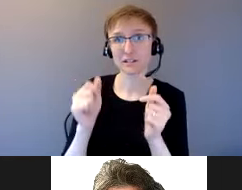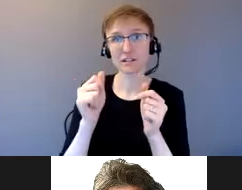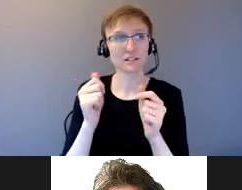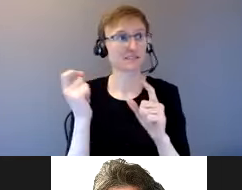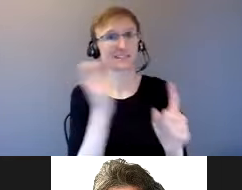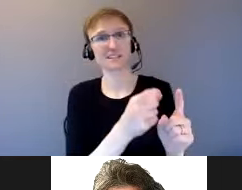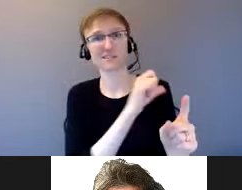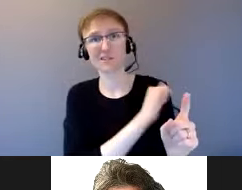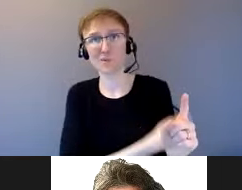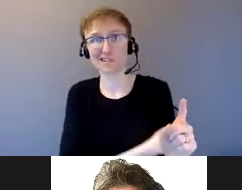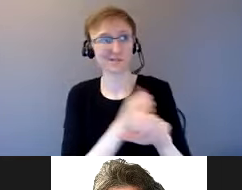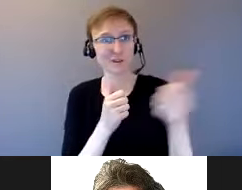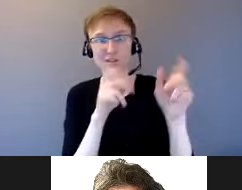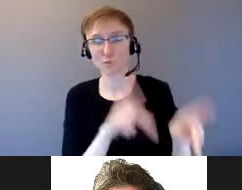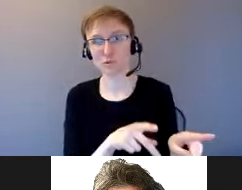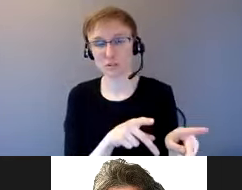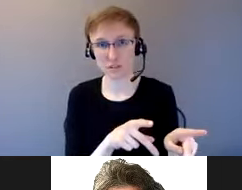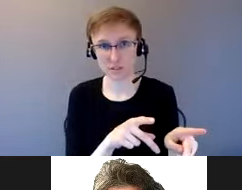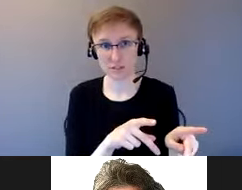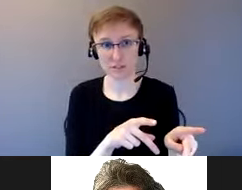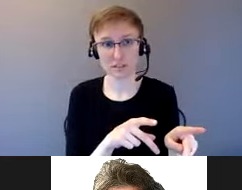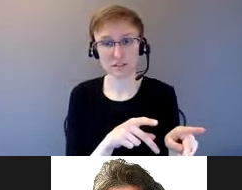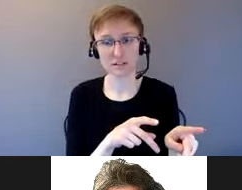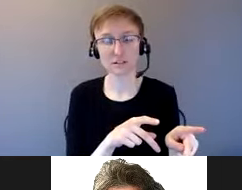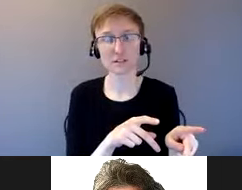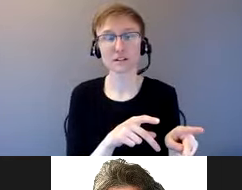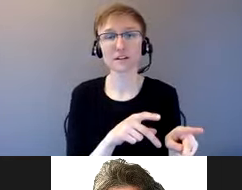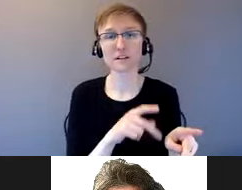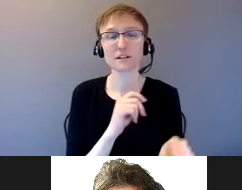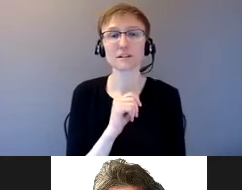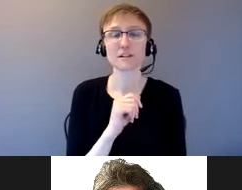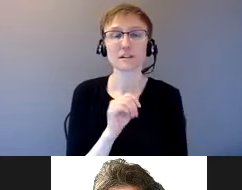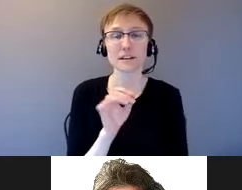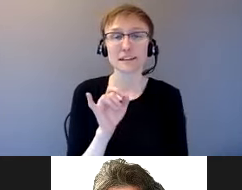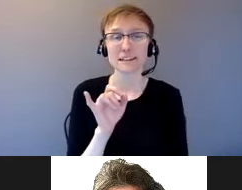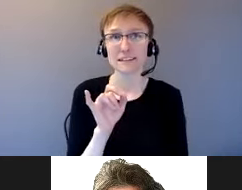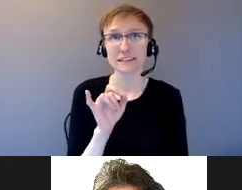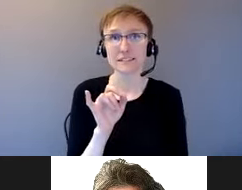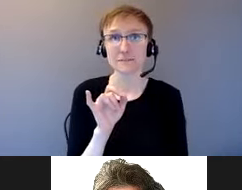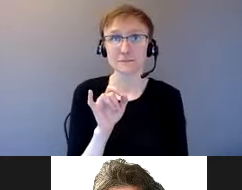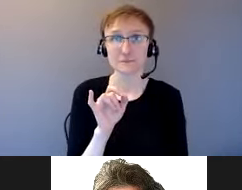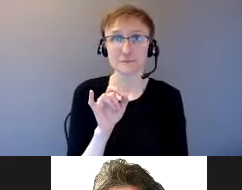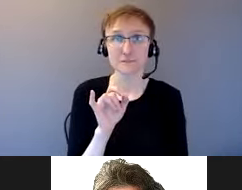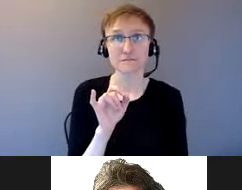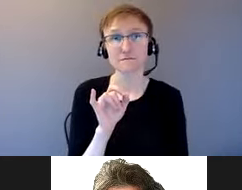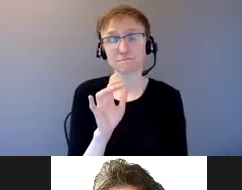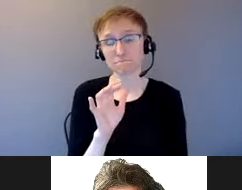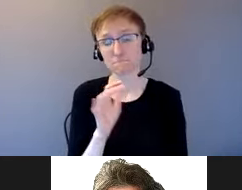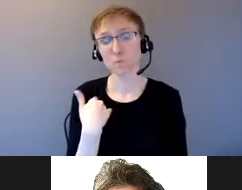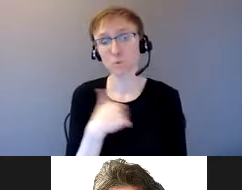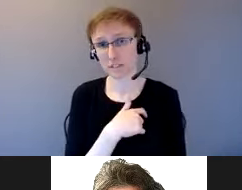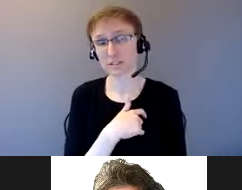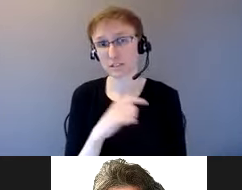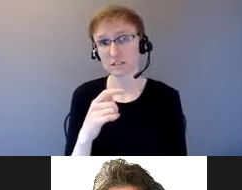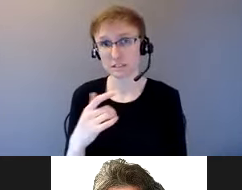And for us, unless it's unreasonable to do so, we are obligated to rely that the